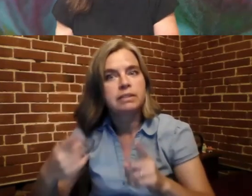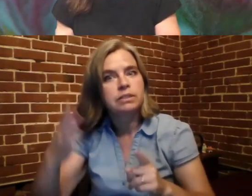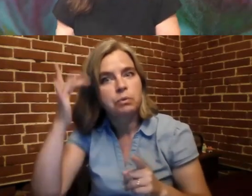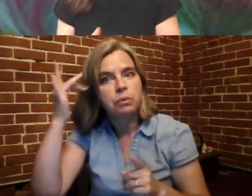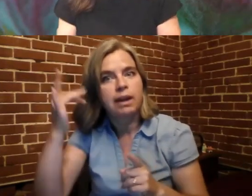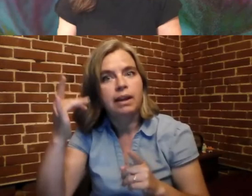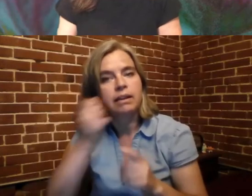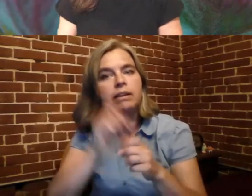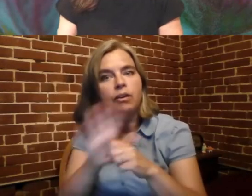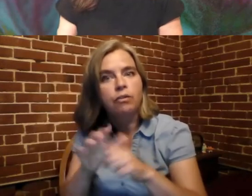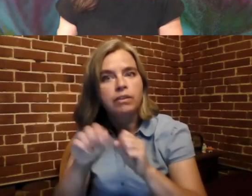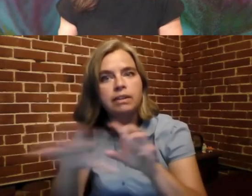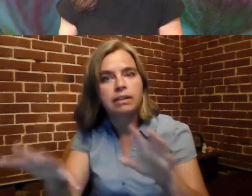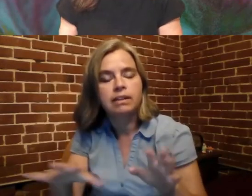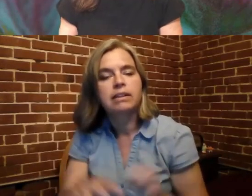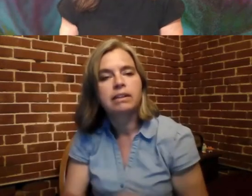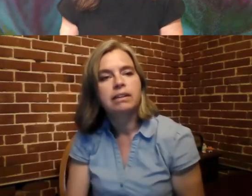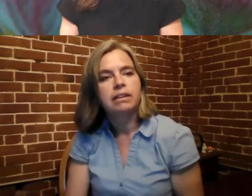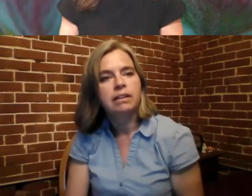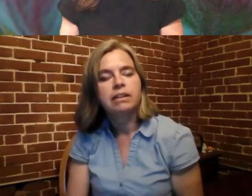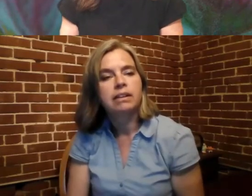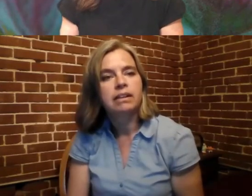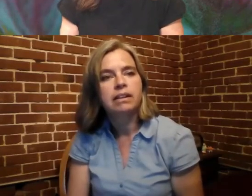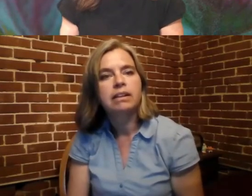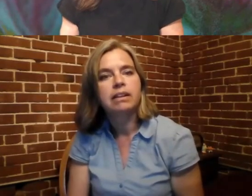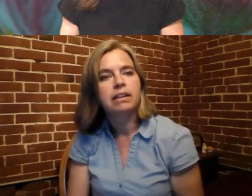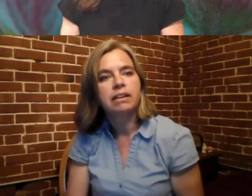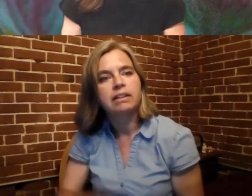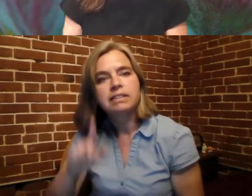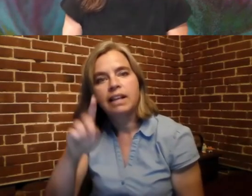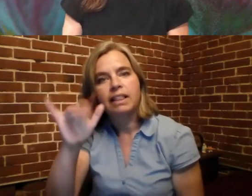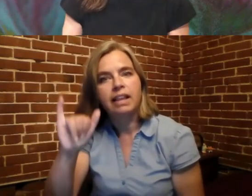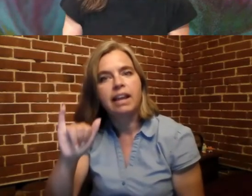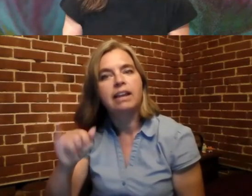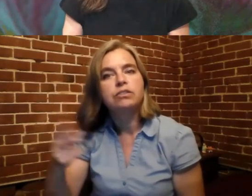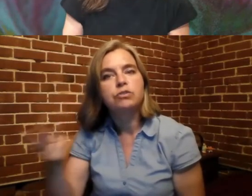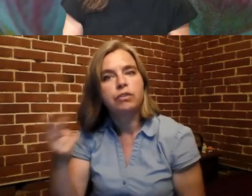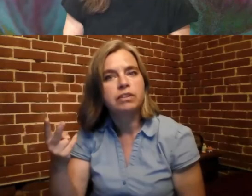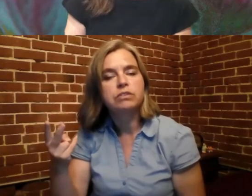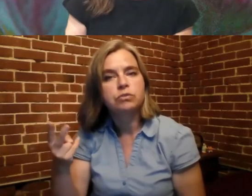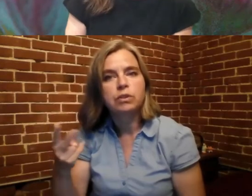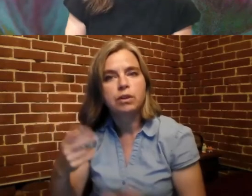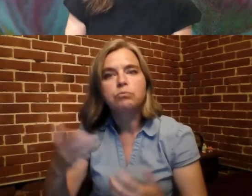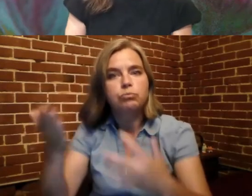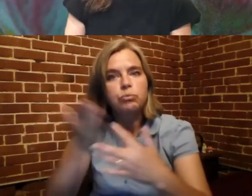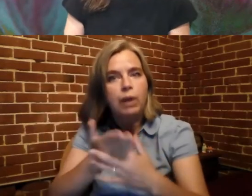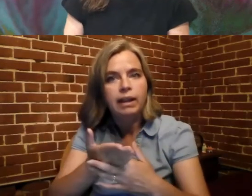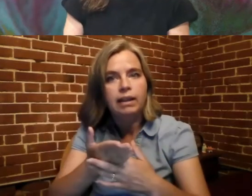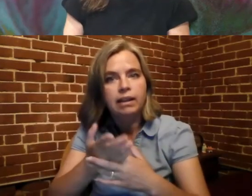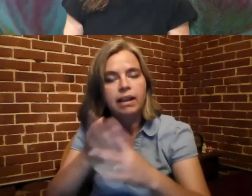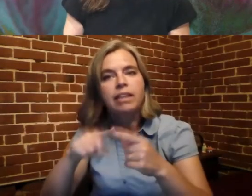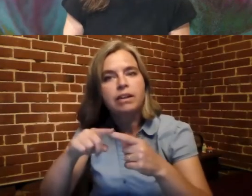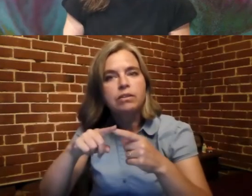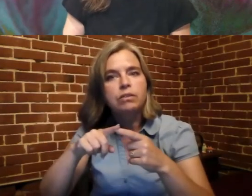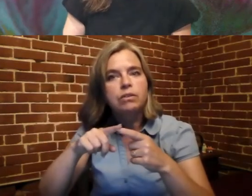walking through the gardens with Lei, taking breaks from our installation at the museum. So it's another thing is, yeah, you have